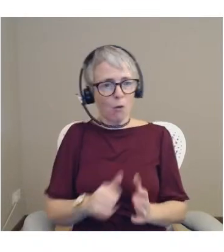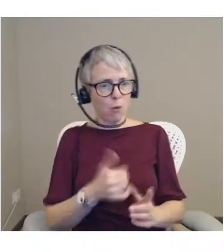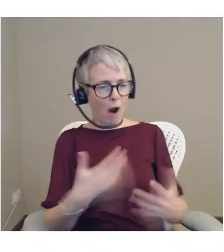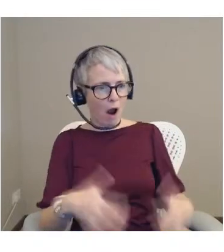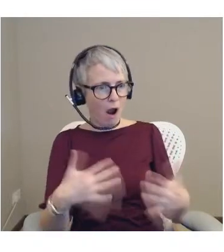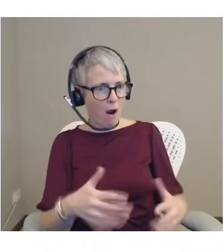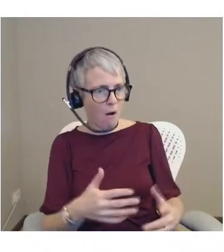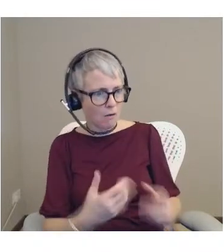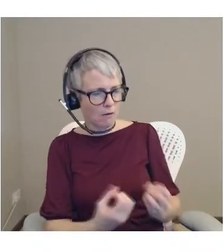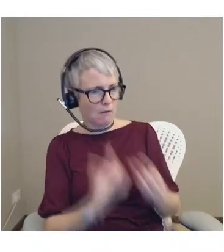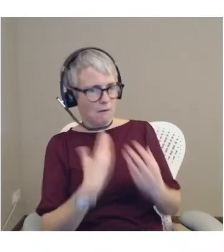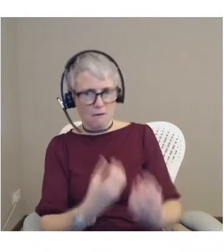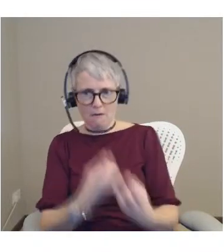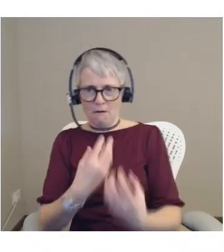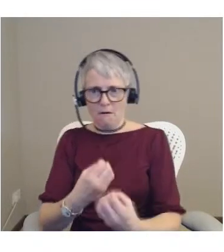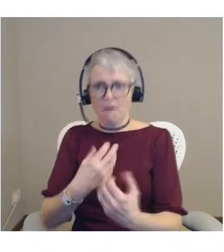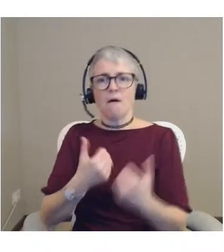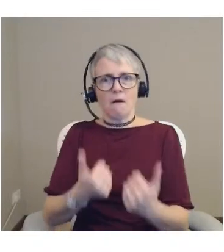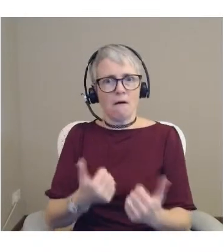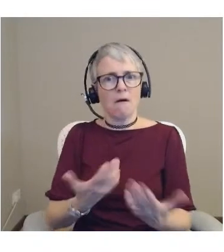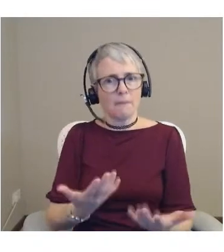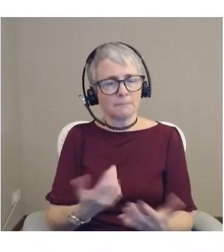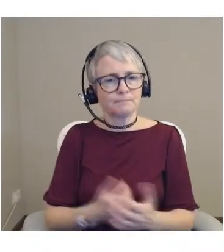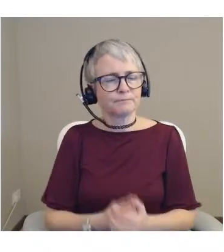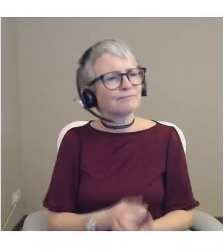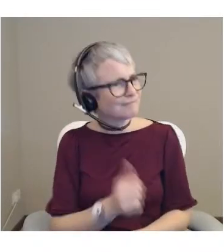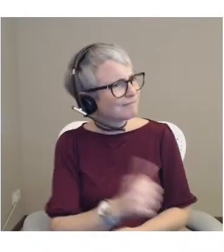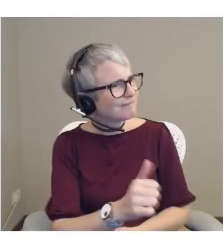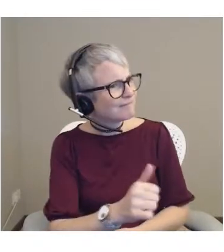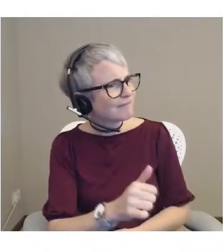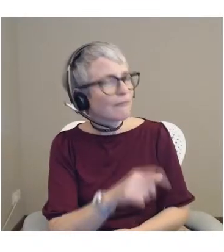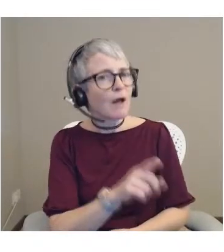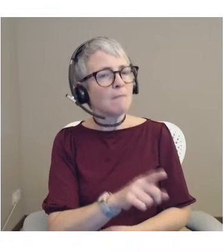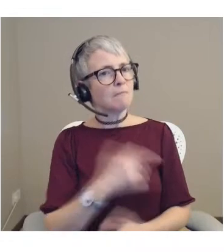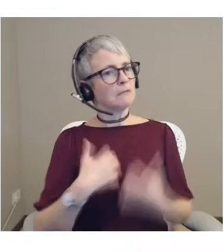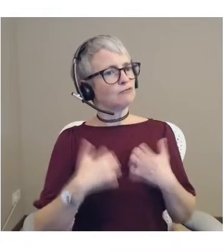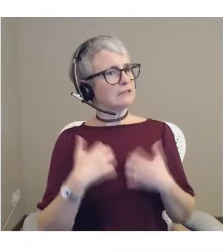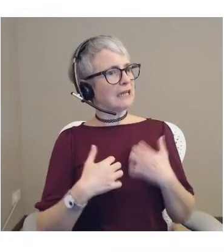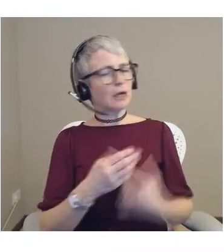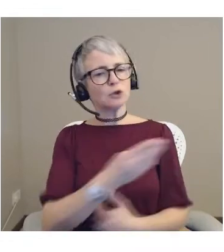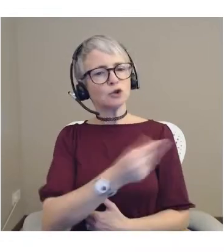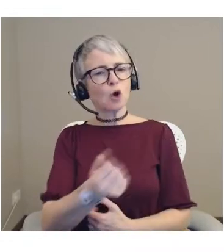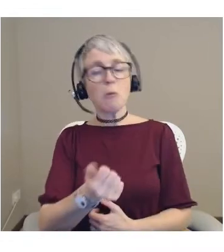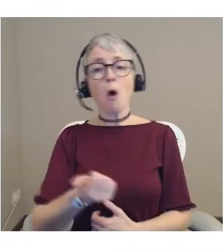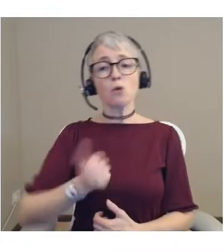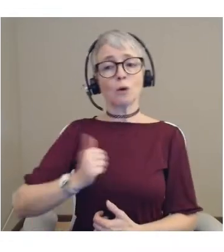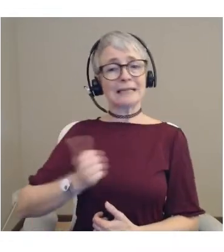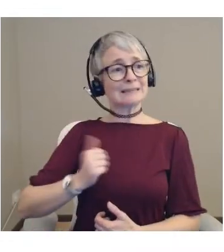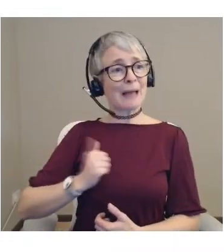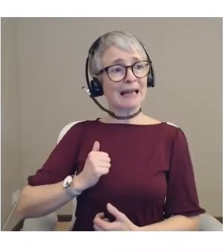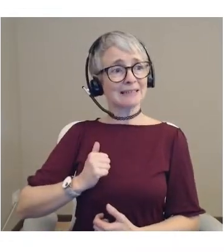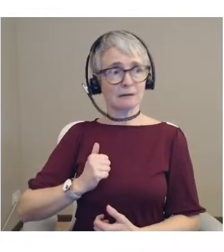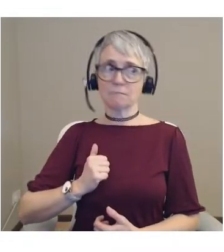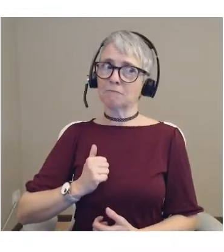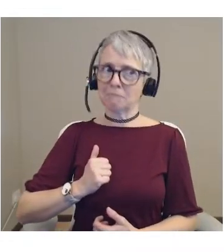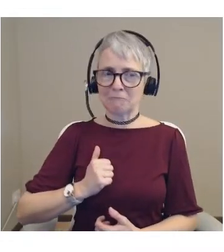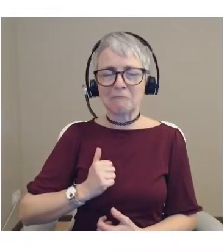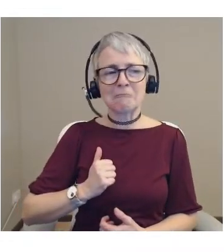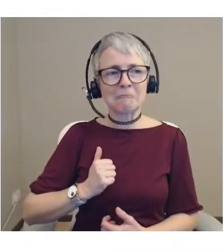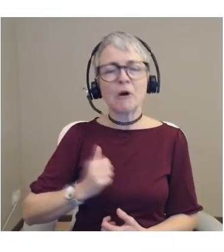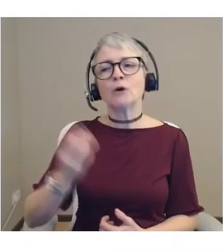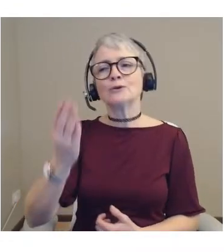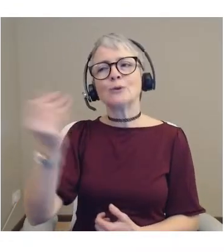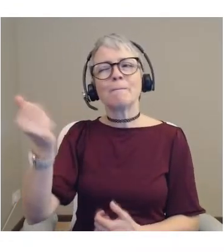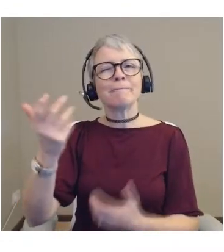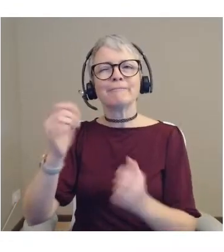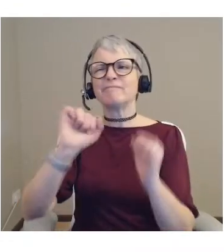you're often advising people one-to-one. Something I heard in there as well is that people hadn't expected, others in the sort of connections and the networks hadn't expected people